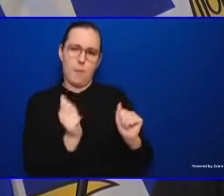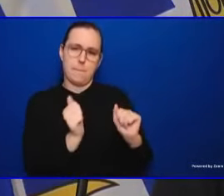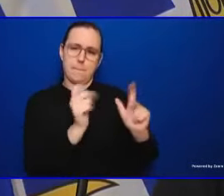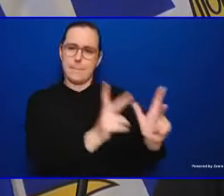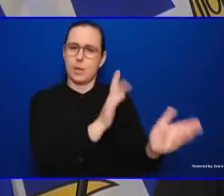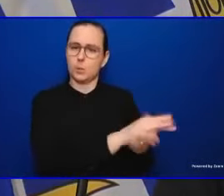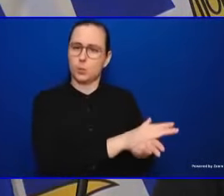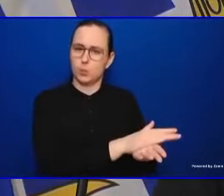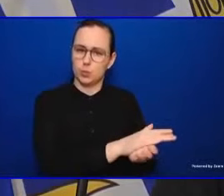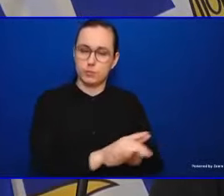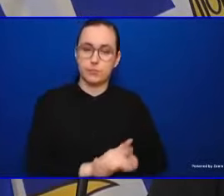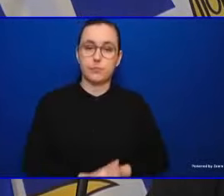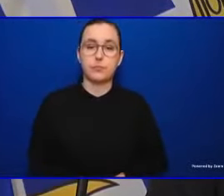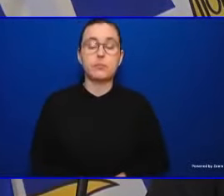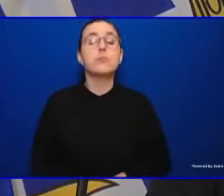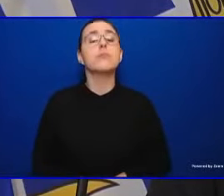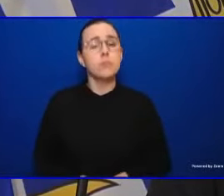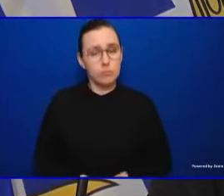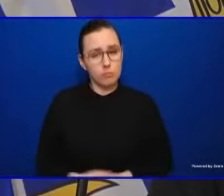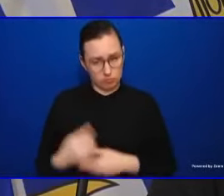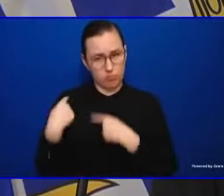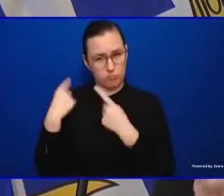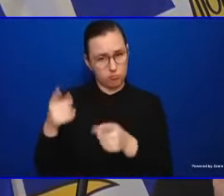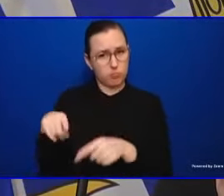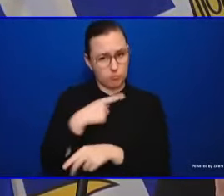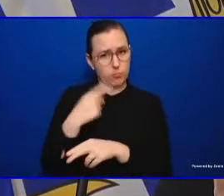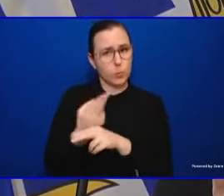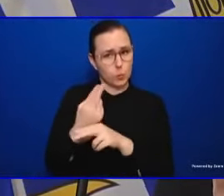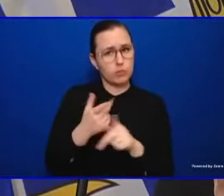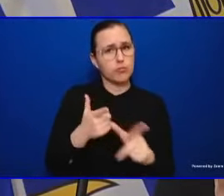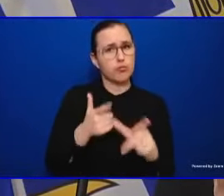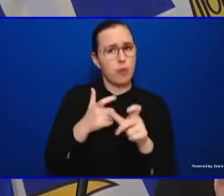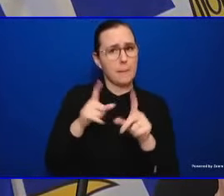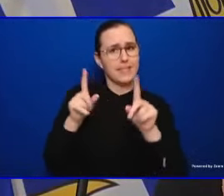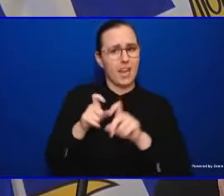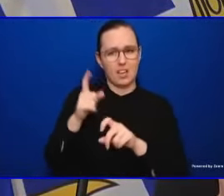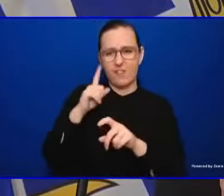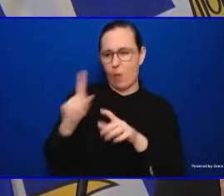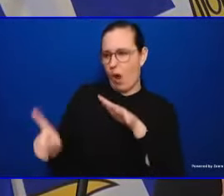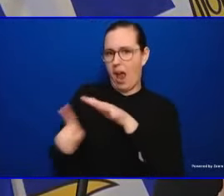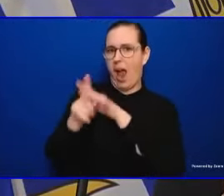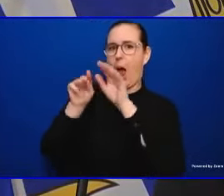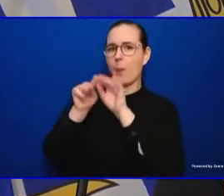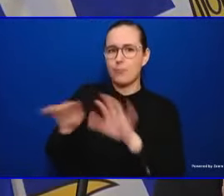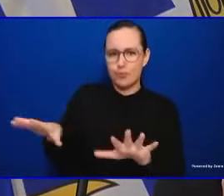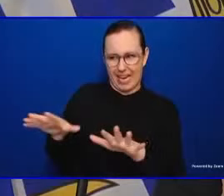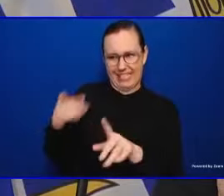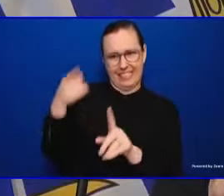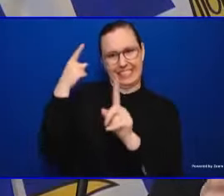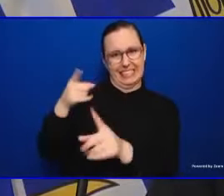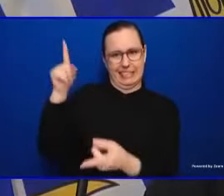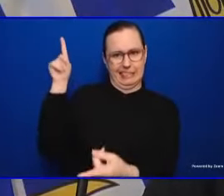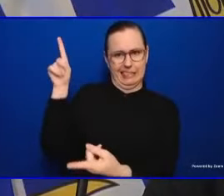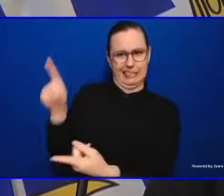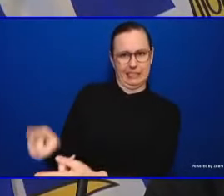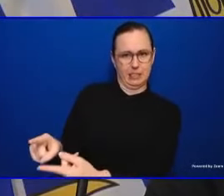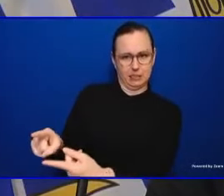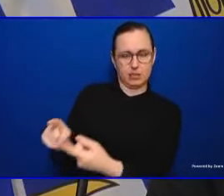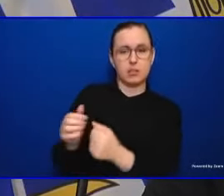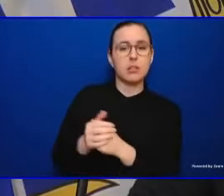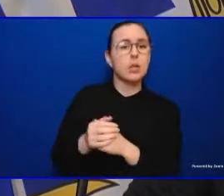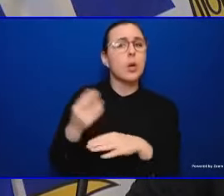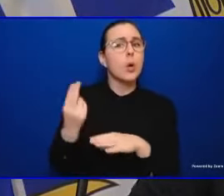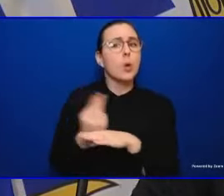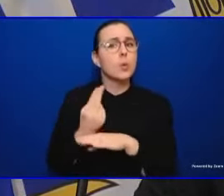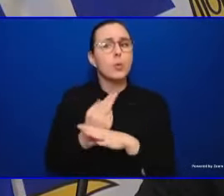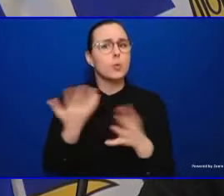allow people to go to work. They're used as a red light to help us understand if they're positive, that somebody has